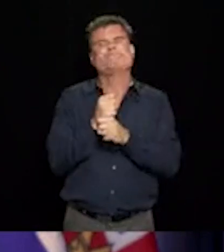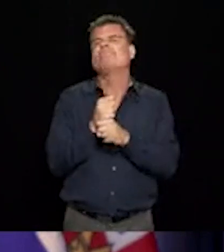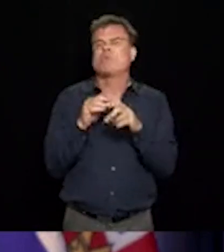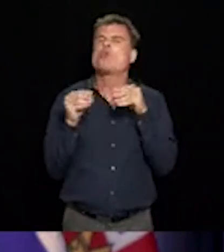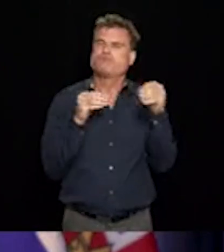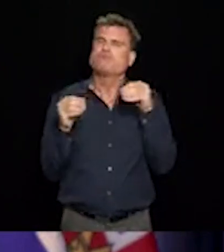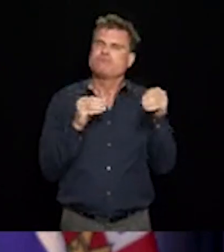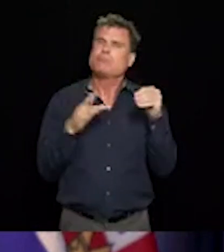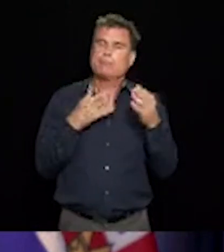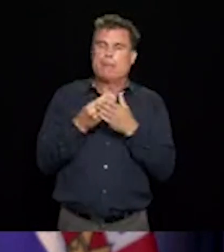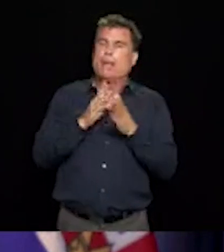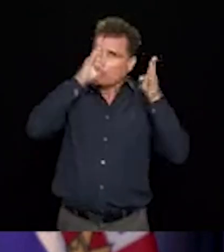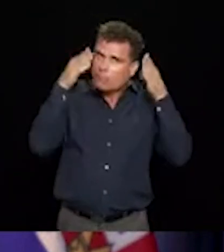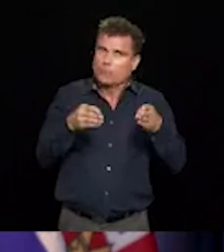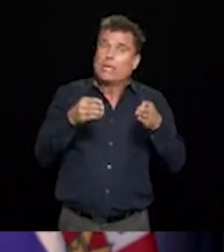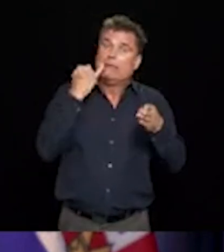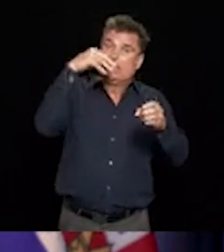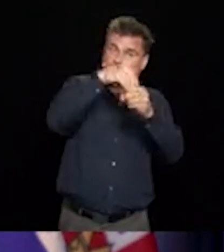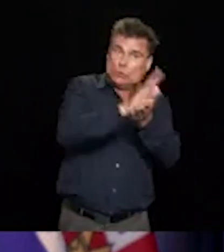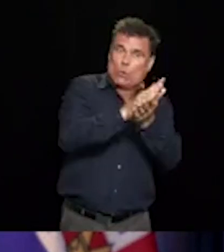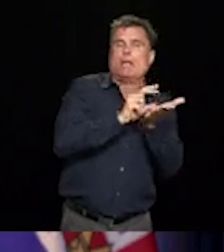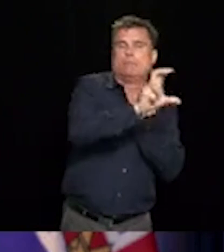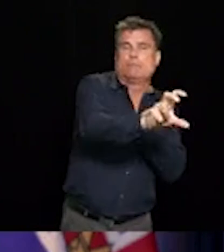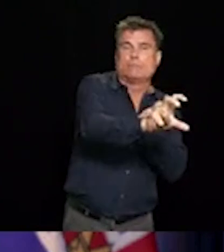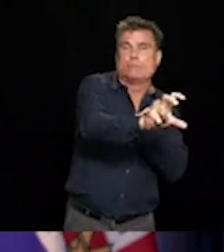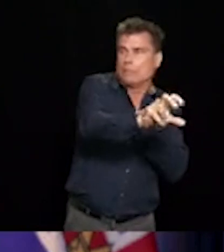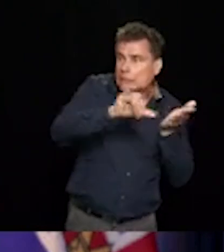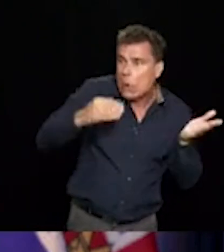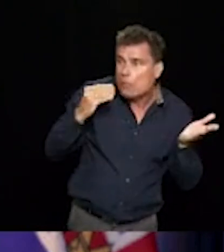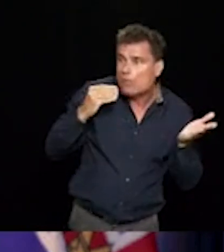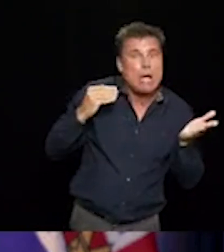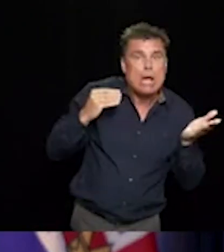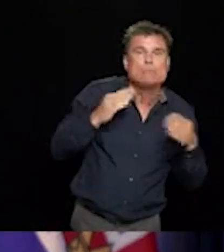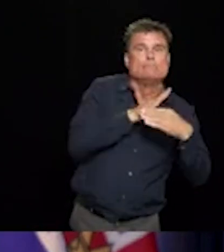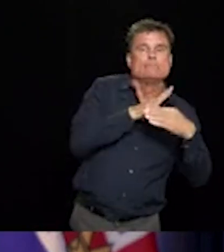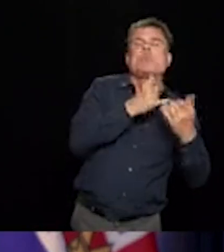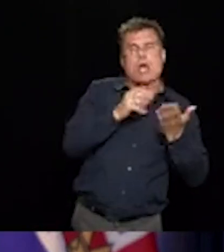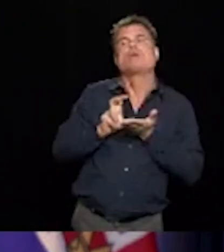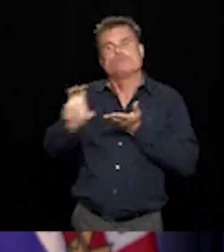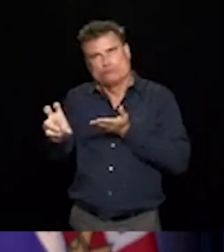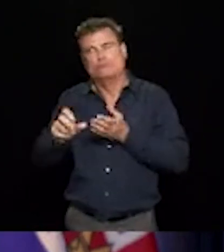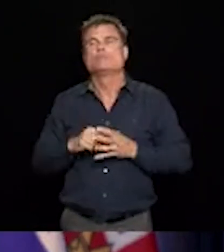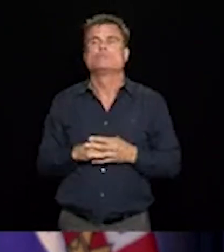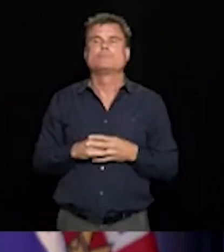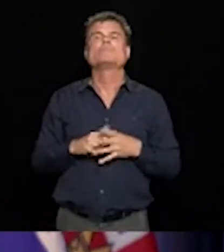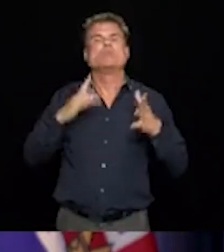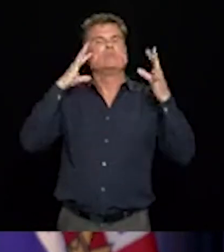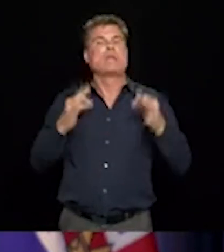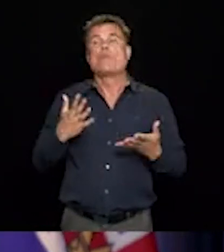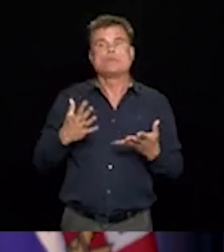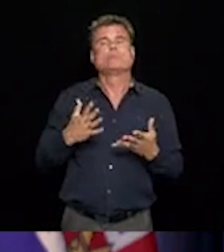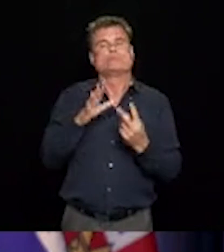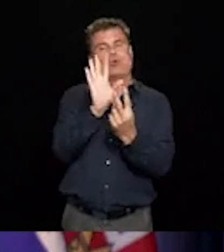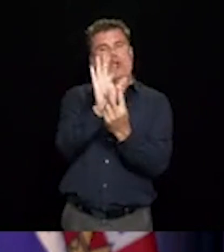responsive to students. Many districts, I've mentioned some of them today, are doing precisely what you have mentioned, which is to provide a learning